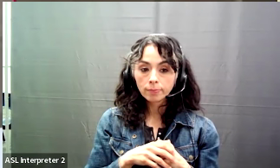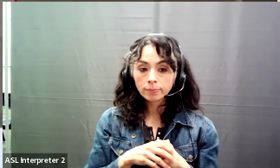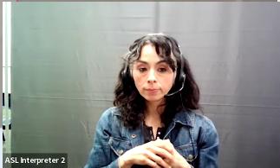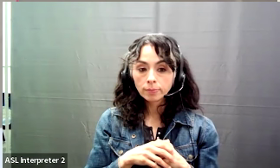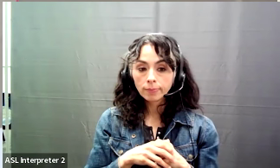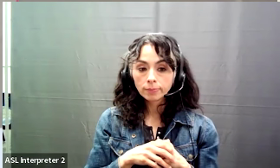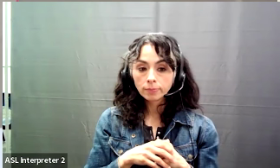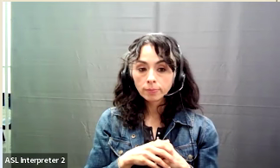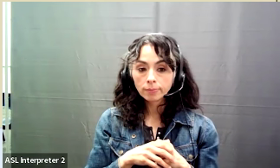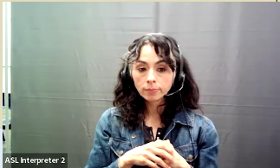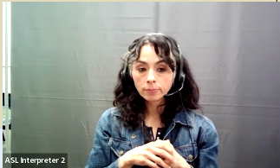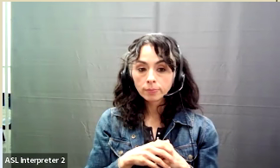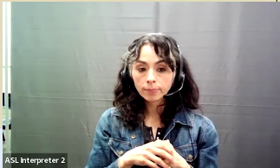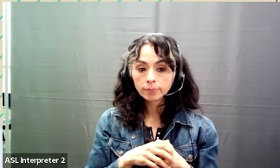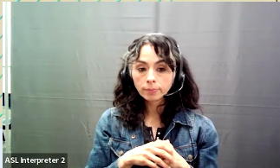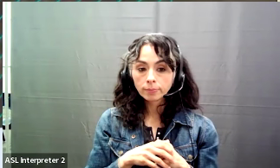Here we go.